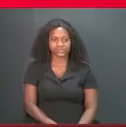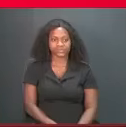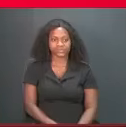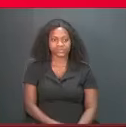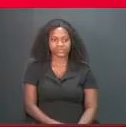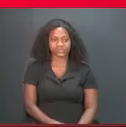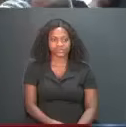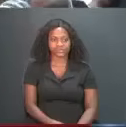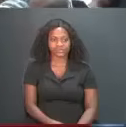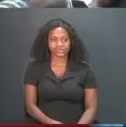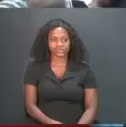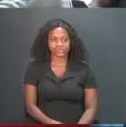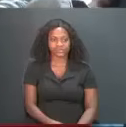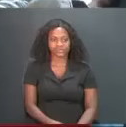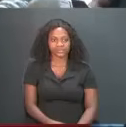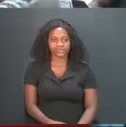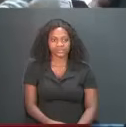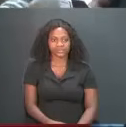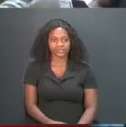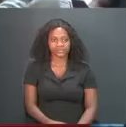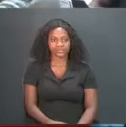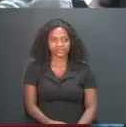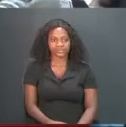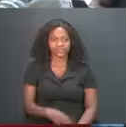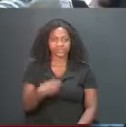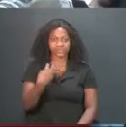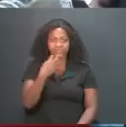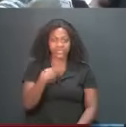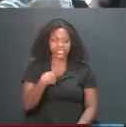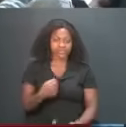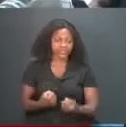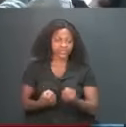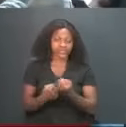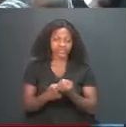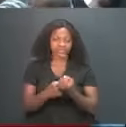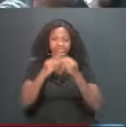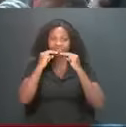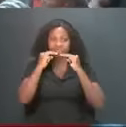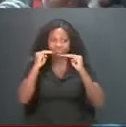Mr. Speaker, I rise to second the motion.